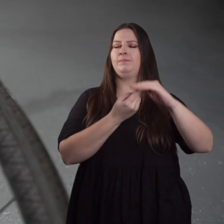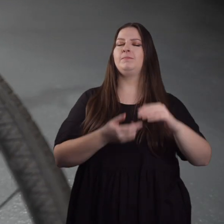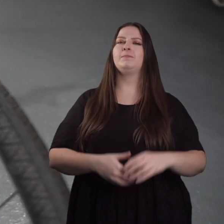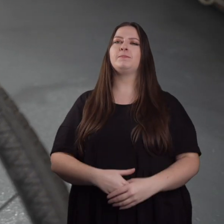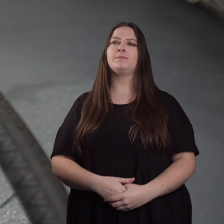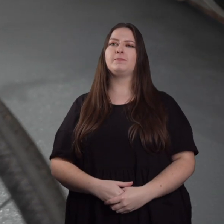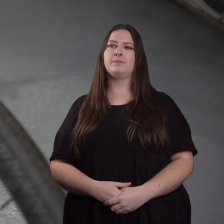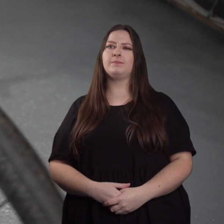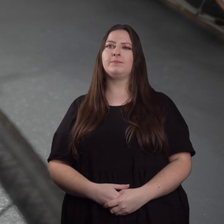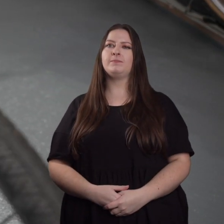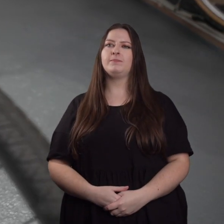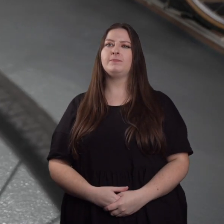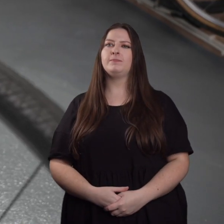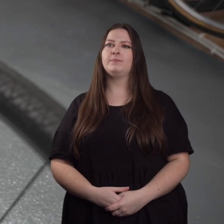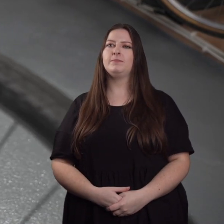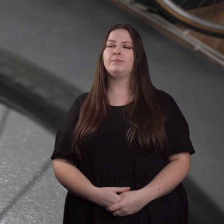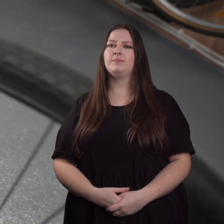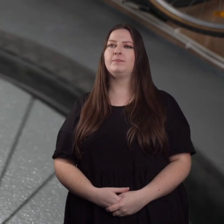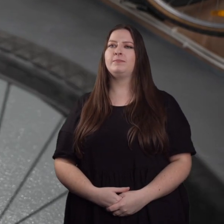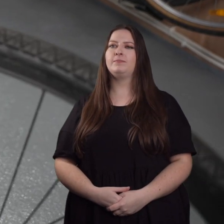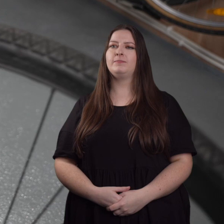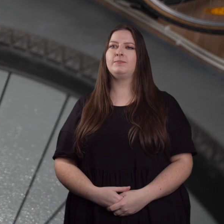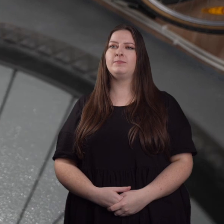Finally, pull the tube out of the tire.